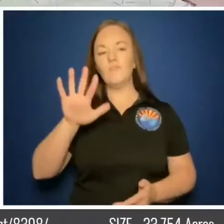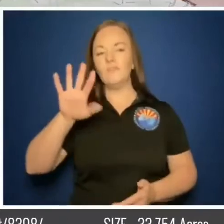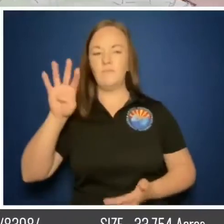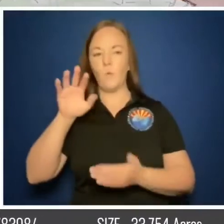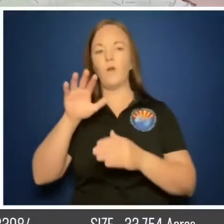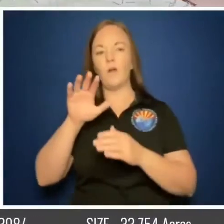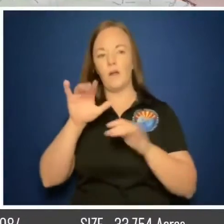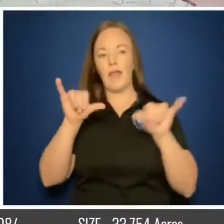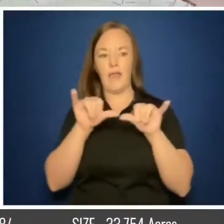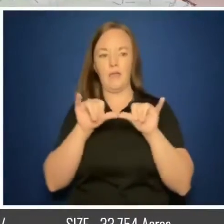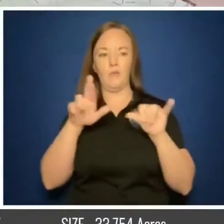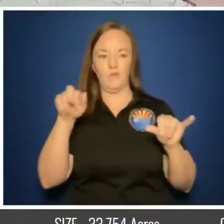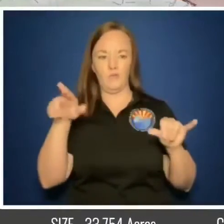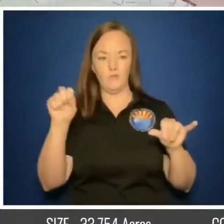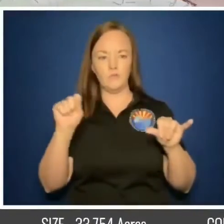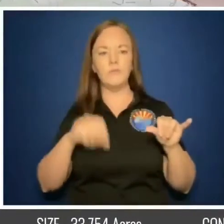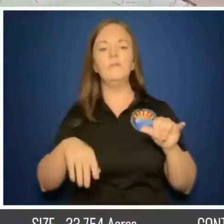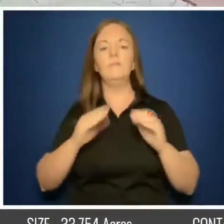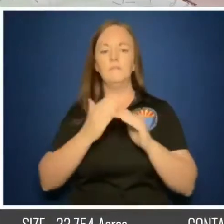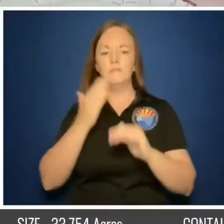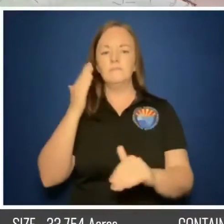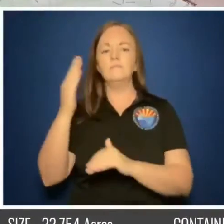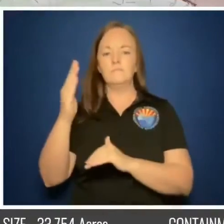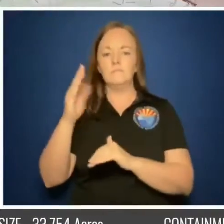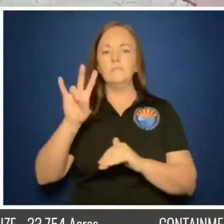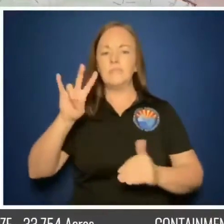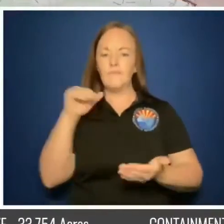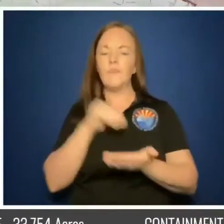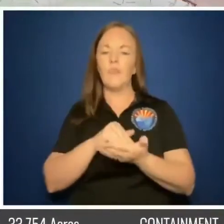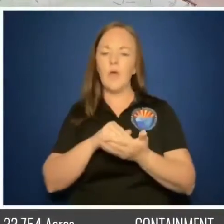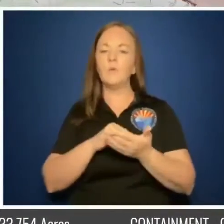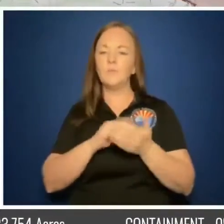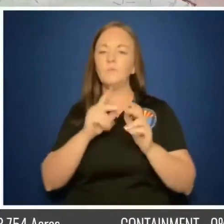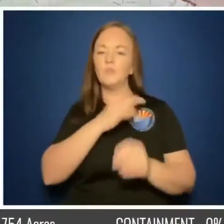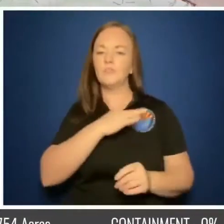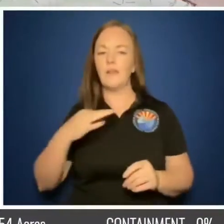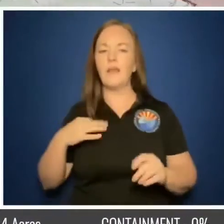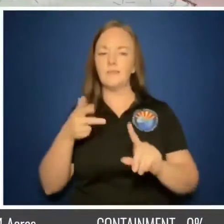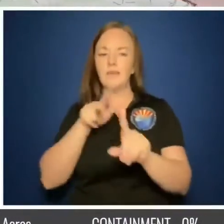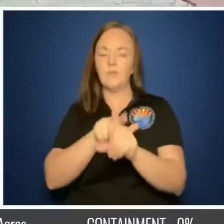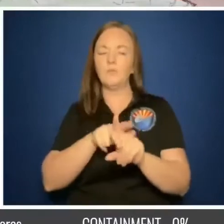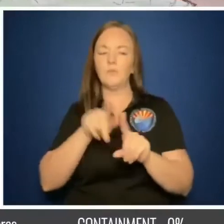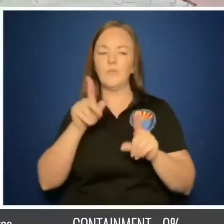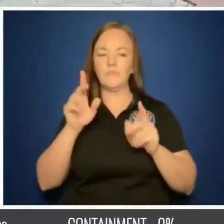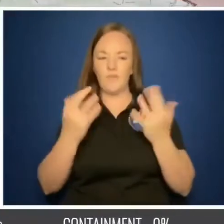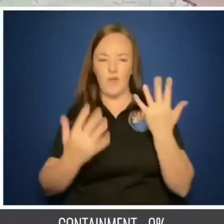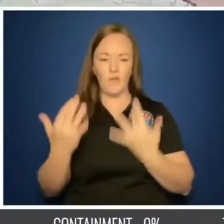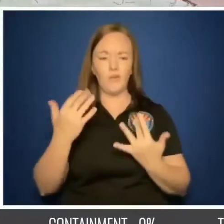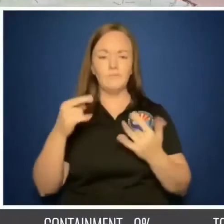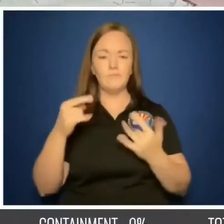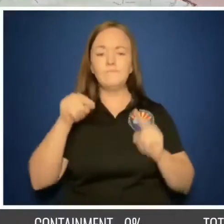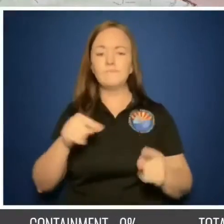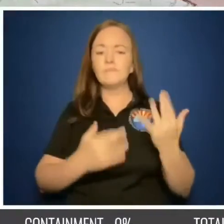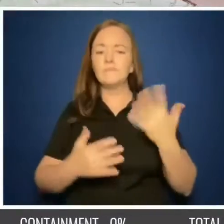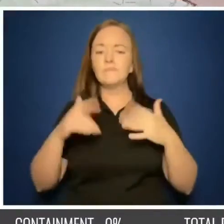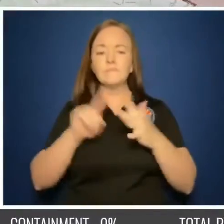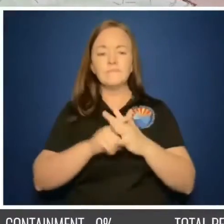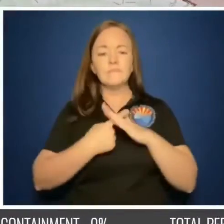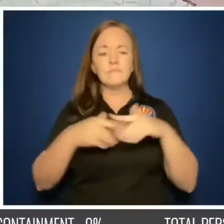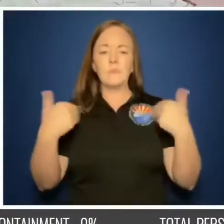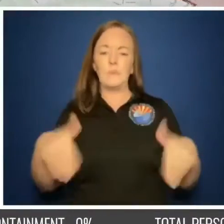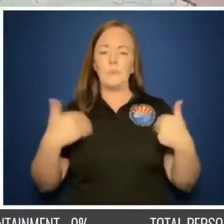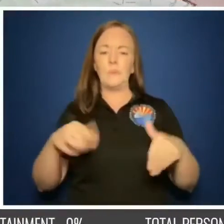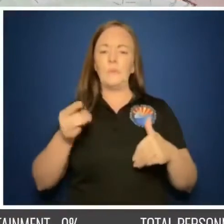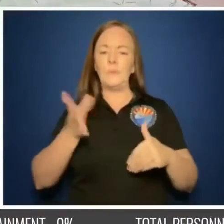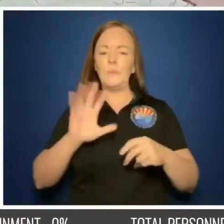1,792 personnel assigned to this fire. This fire started in some extremely rugged and challenging terrain that